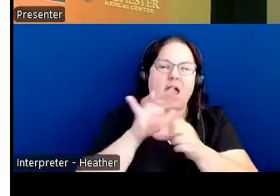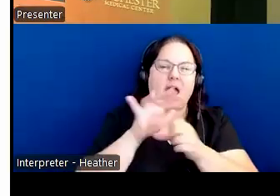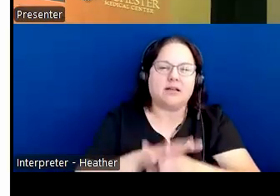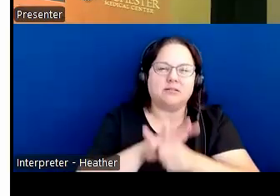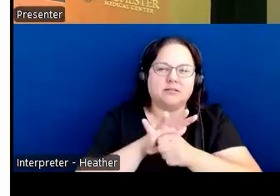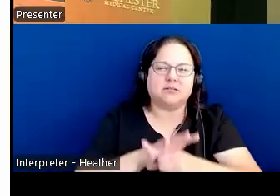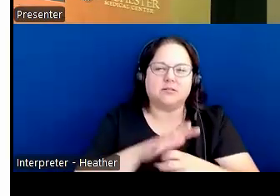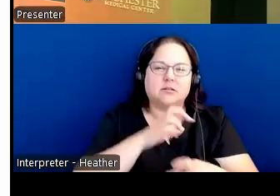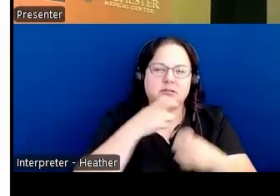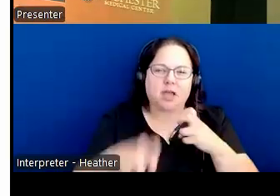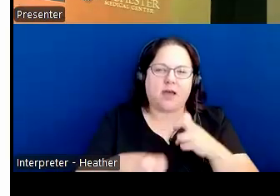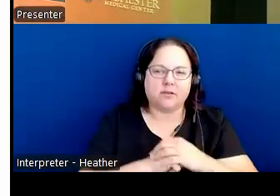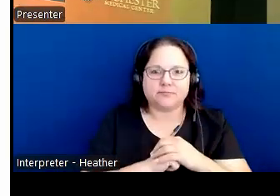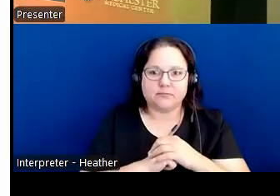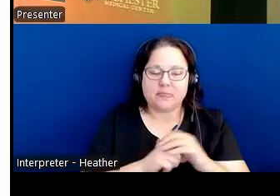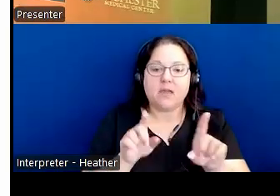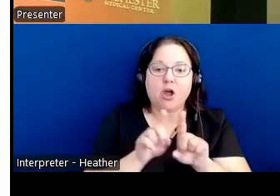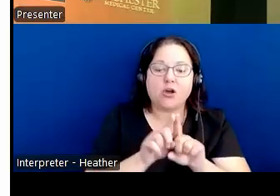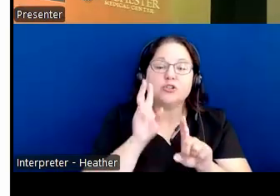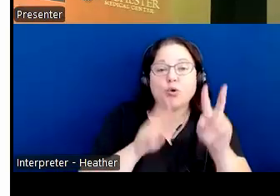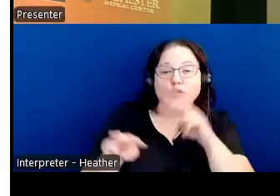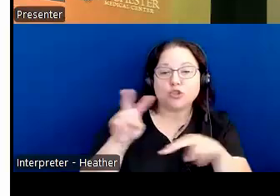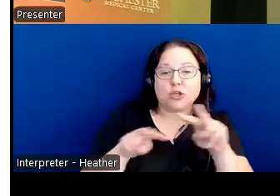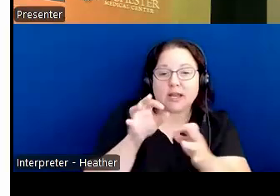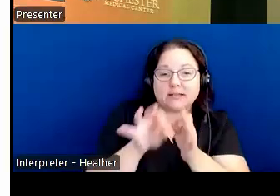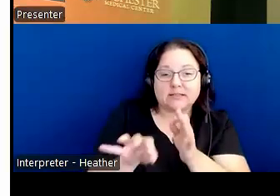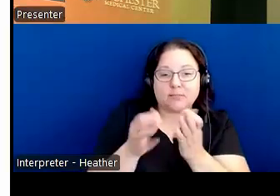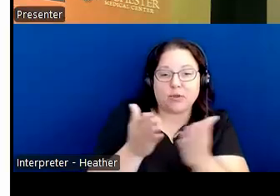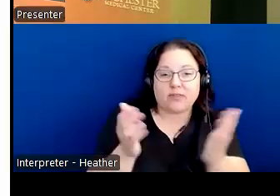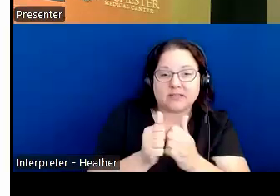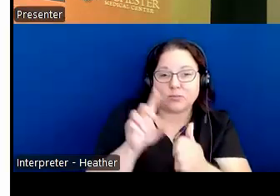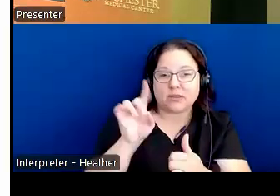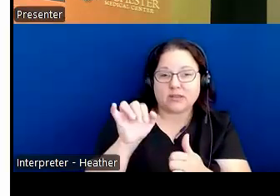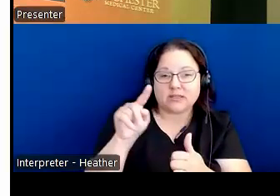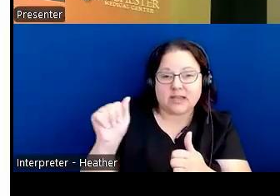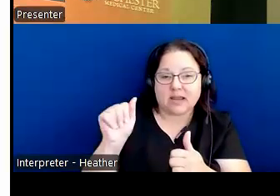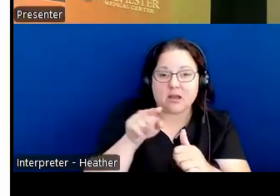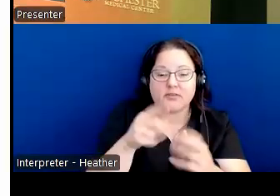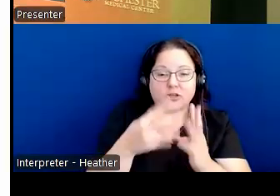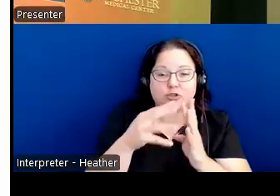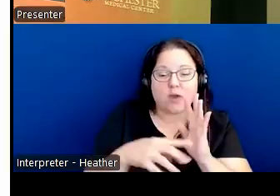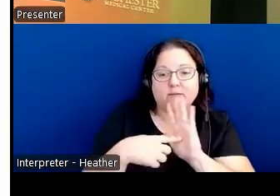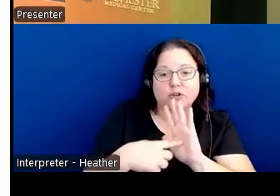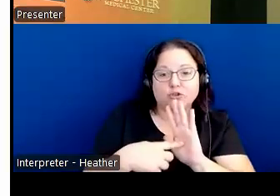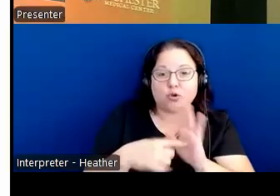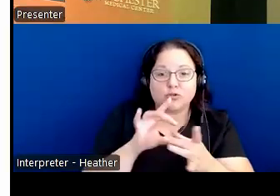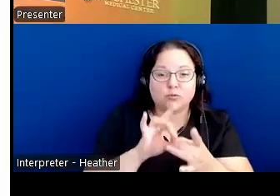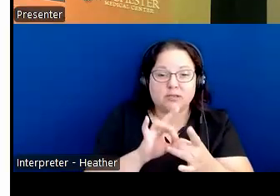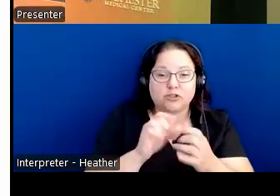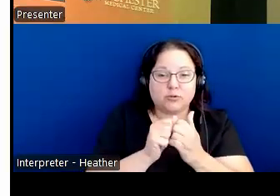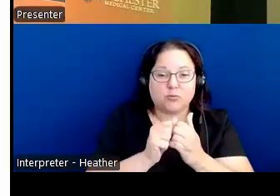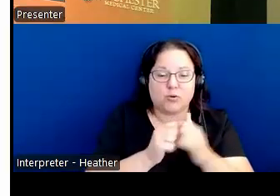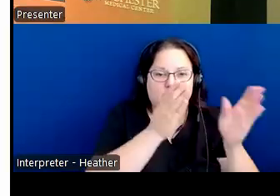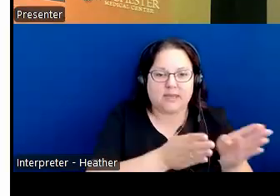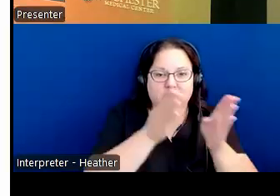In just taking simple looks at the data, this graph shows the relationships for individual